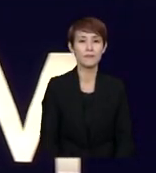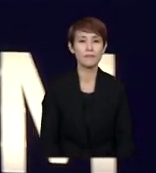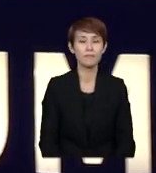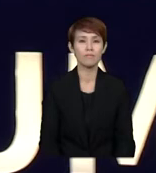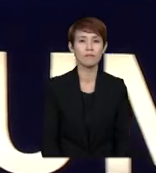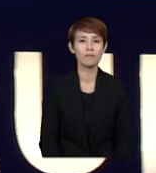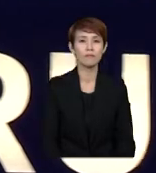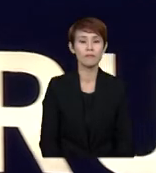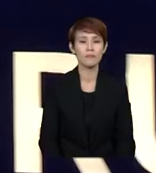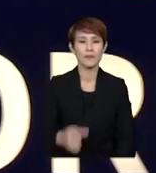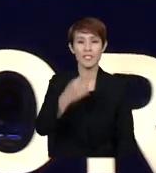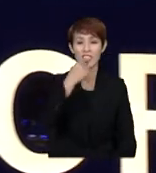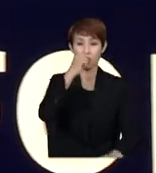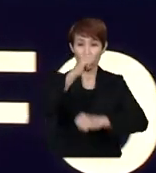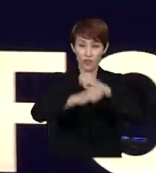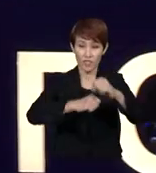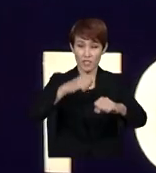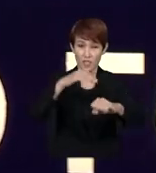simply call the critics